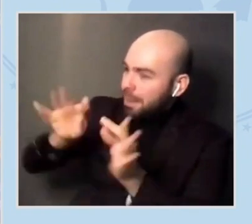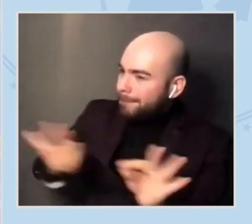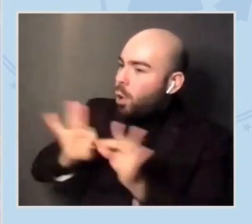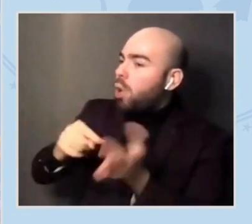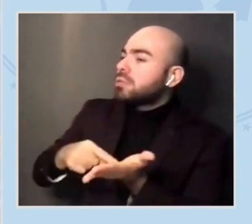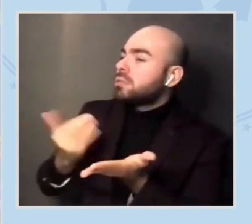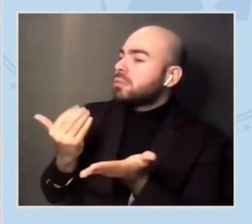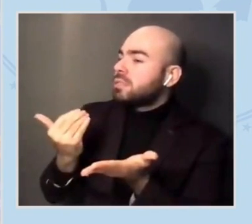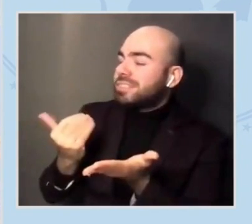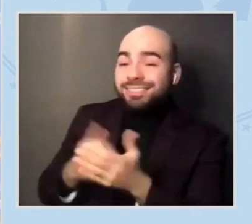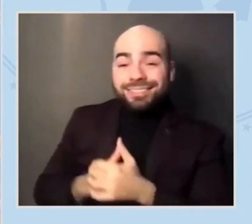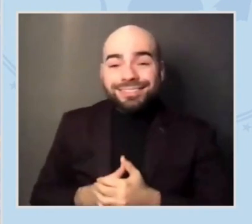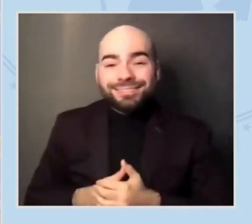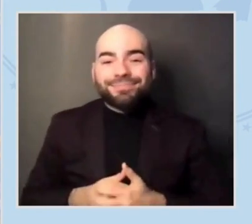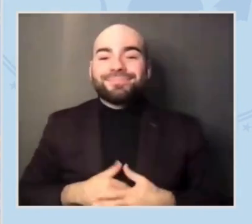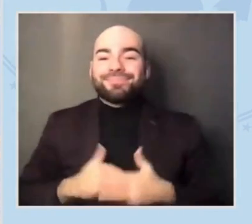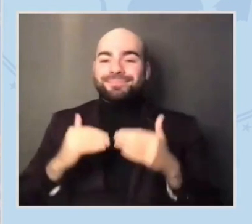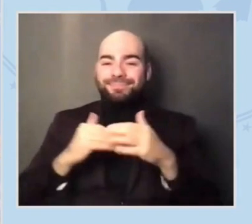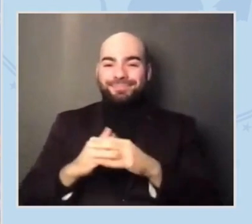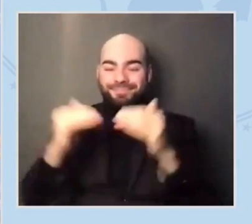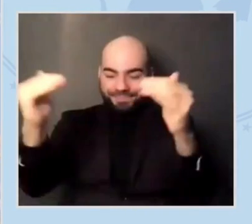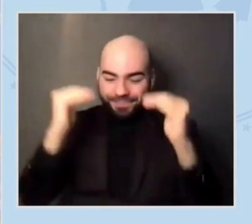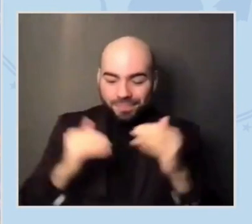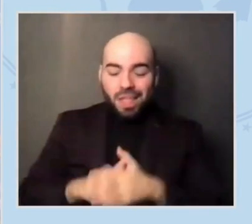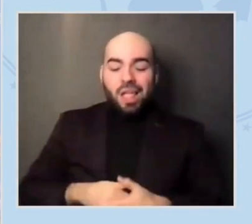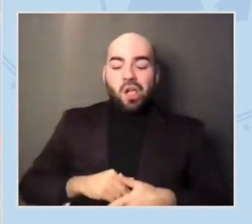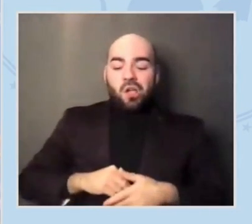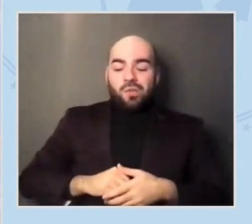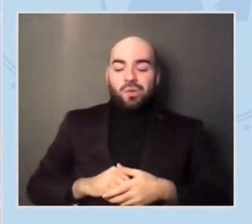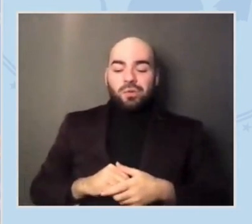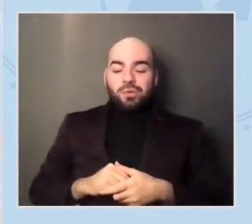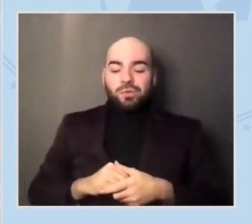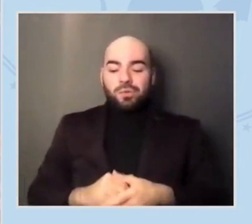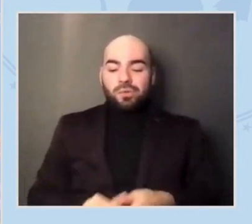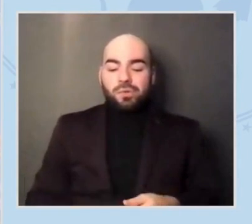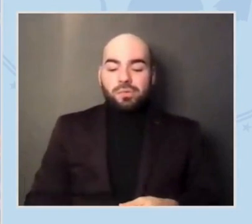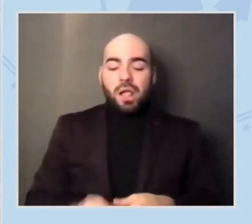nominate Wally Adeyemo. Wally is,